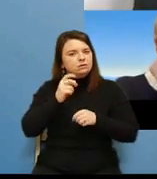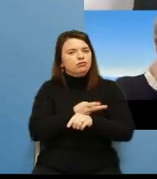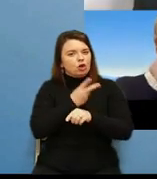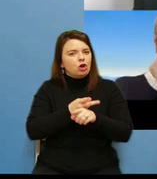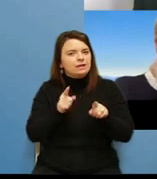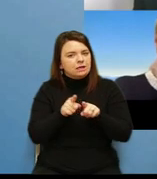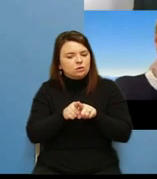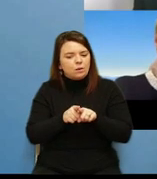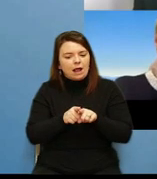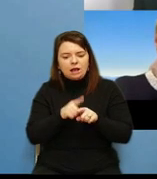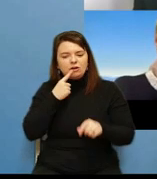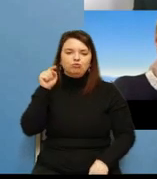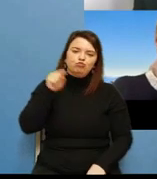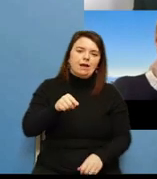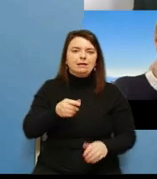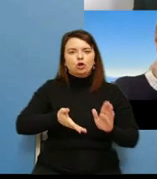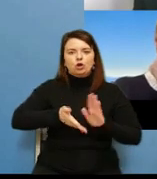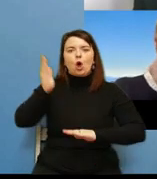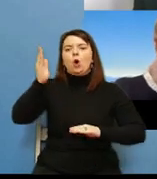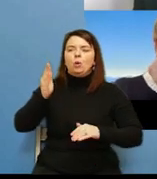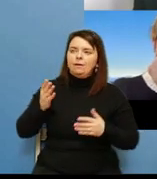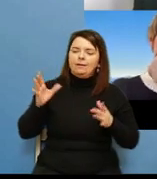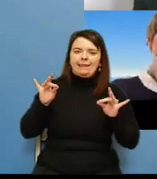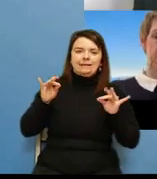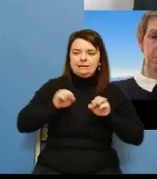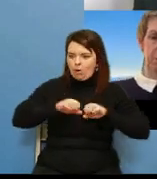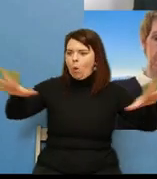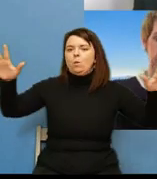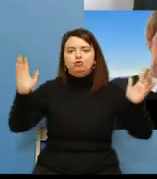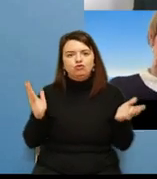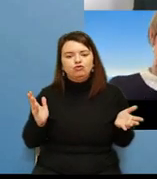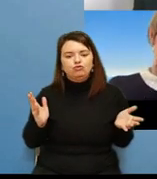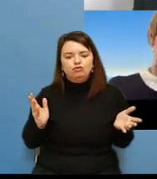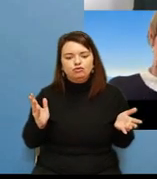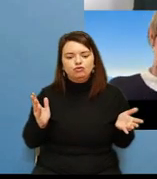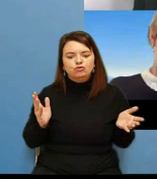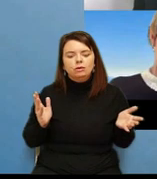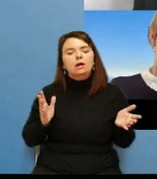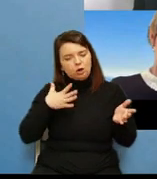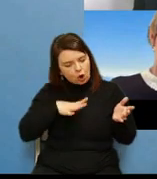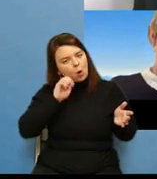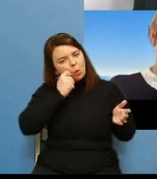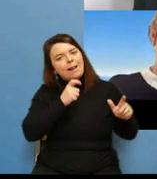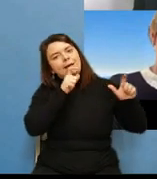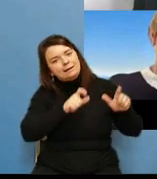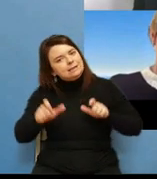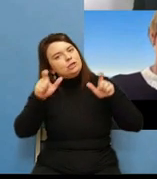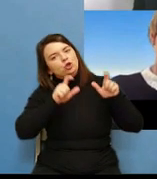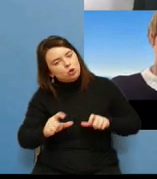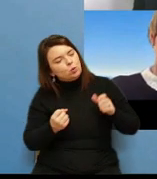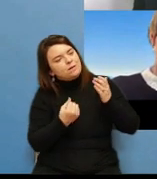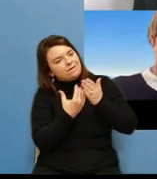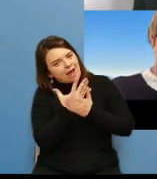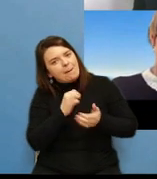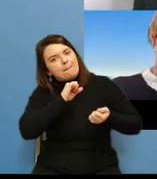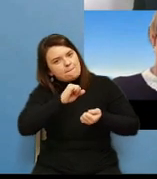do have a budget aligned to this recurring. It's not just about pressing go and the platform's launched and that's it. We've got a